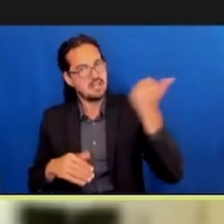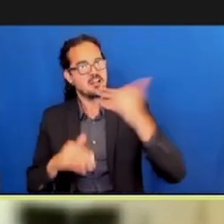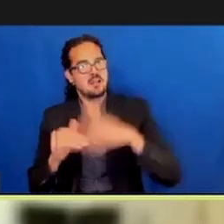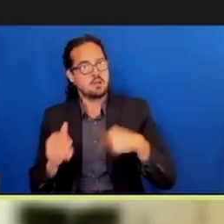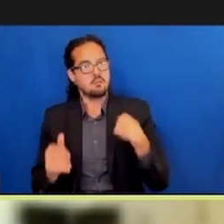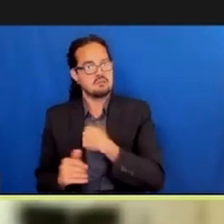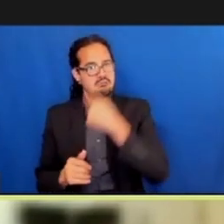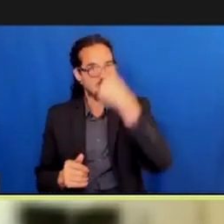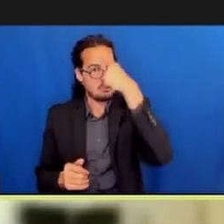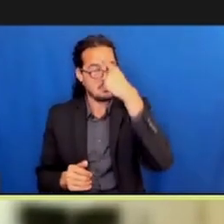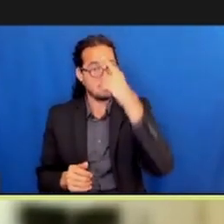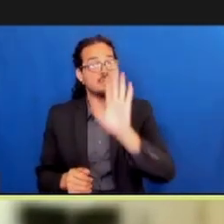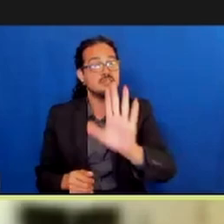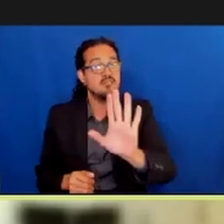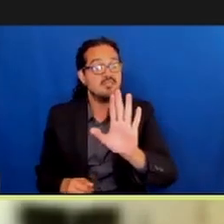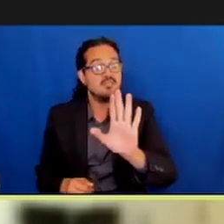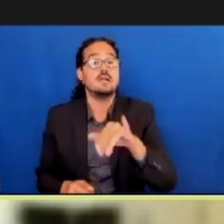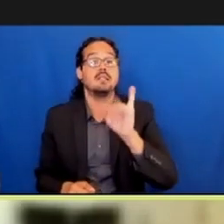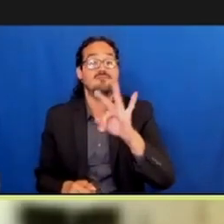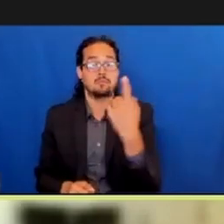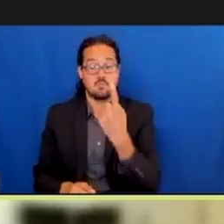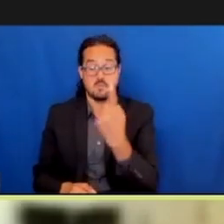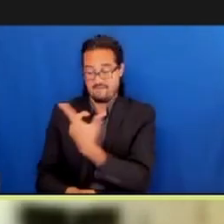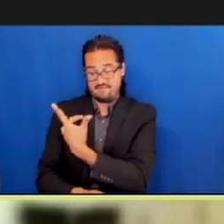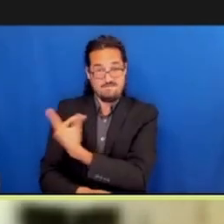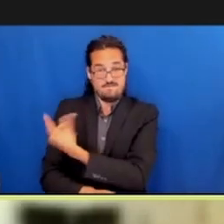they're very unlikely to get seriously ill.